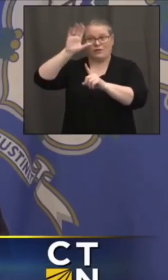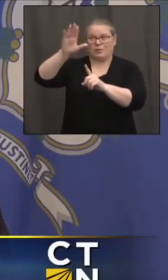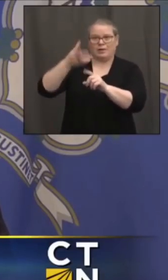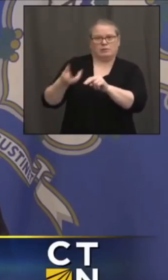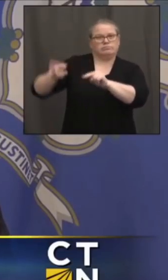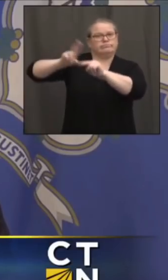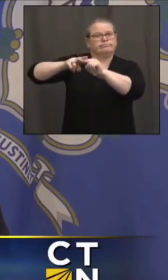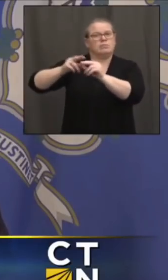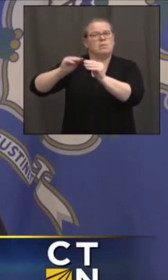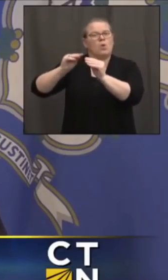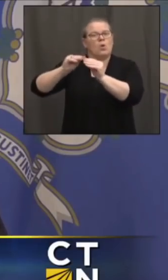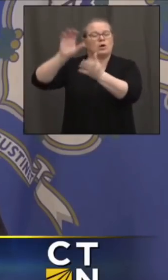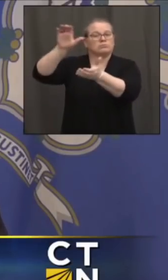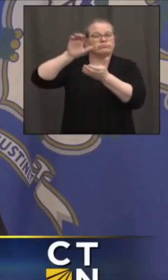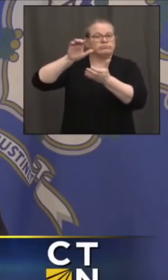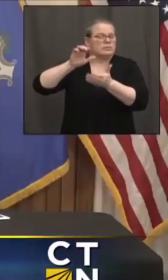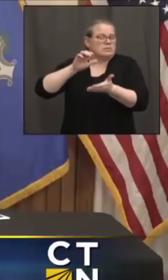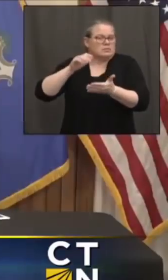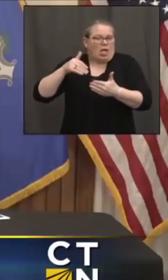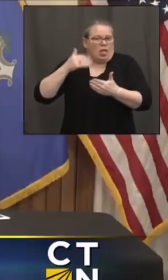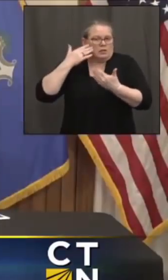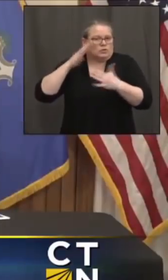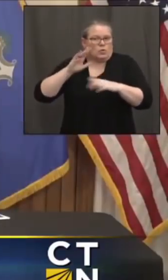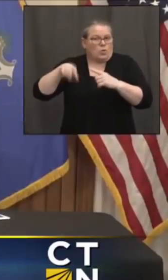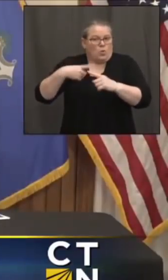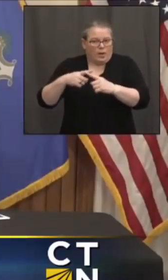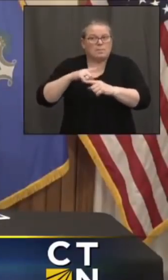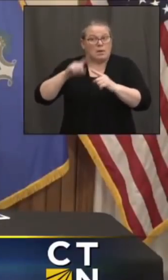additional doses, but I'm very hopeful.